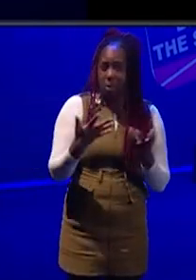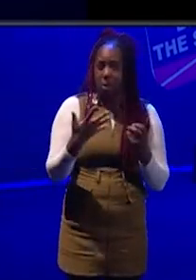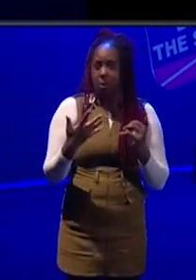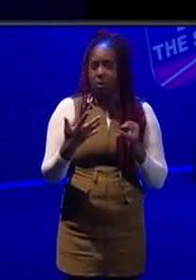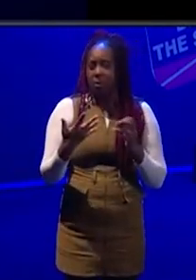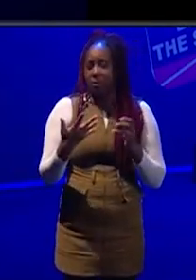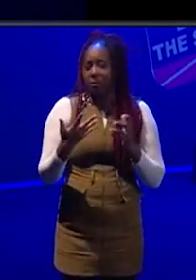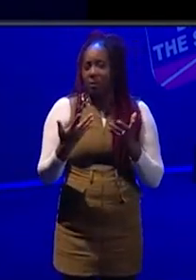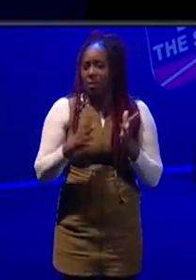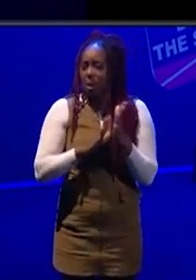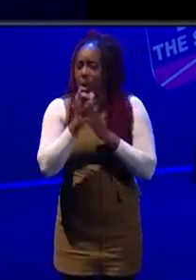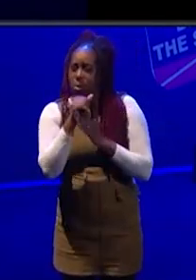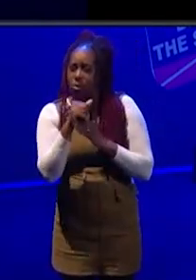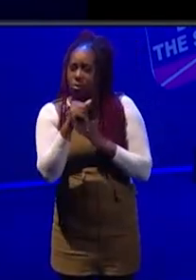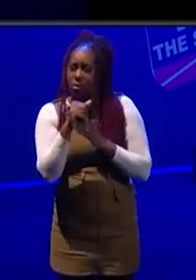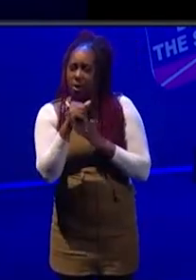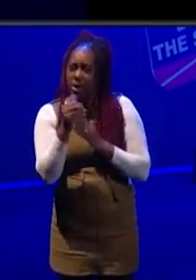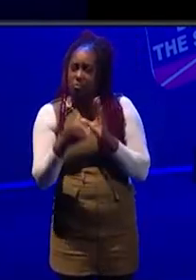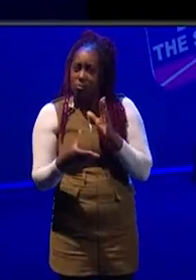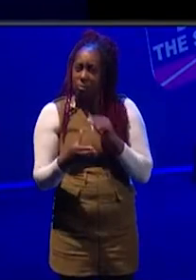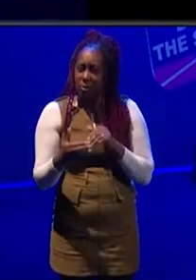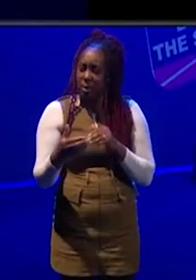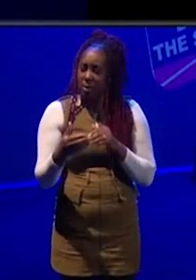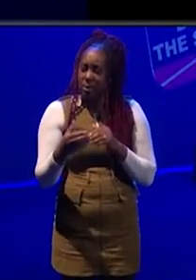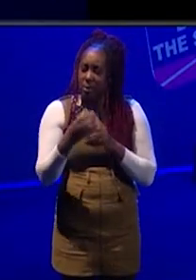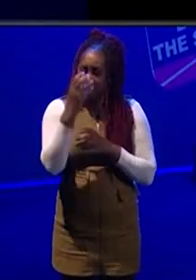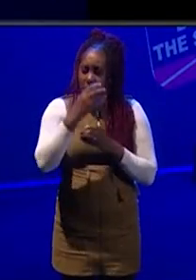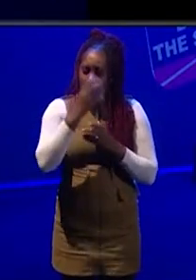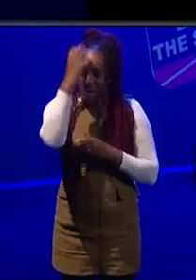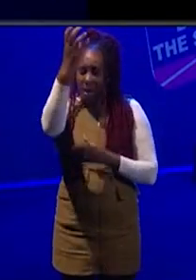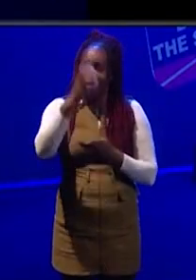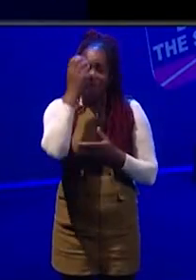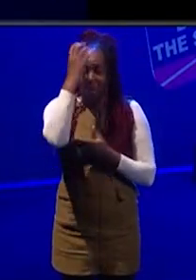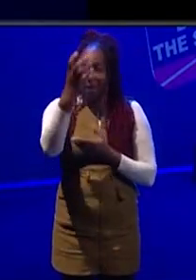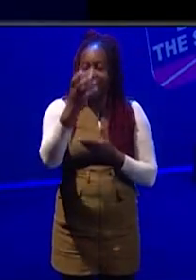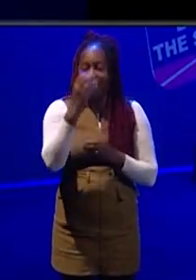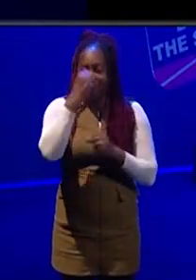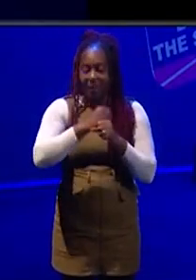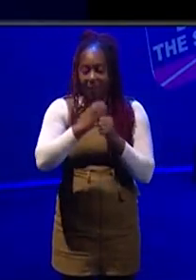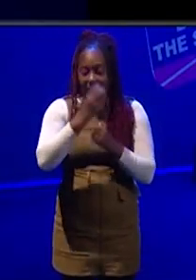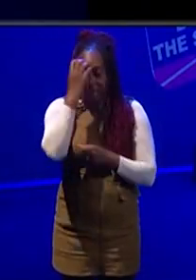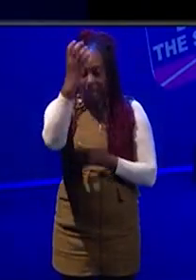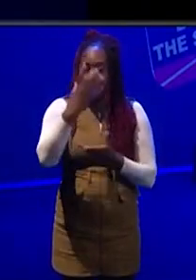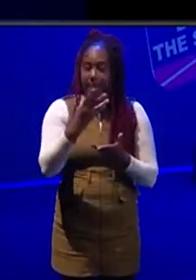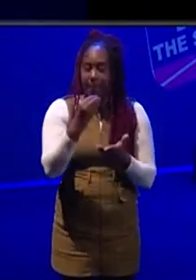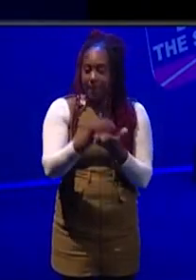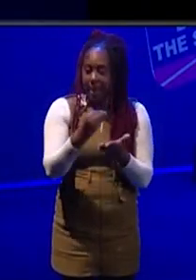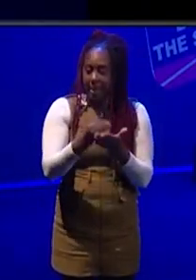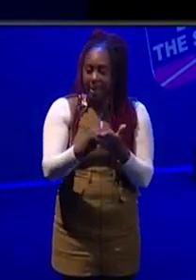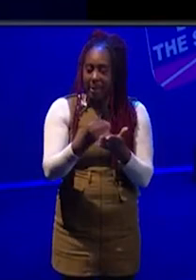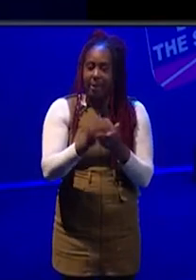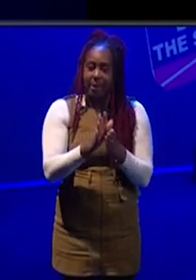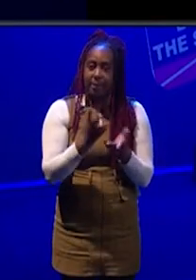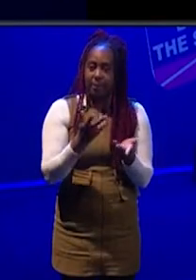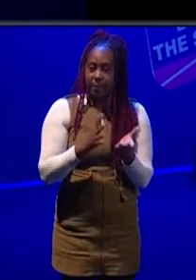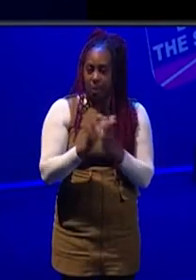fund money, and we should be able to hold them to account on what they're going to do with that money now, mm-hmm. going forward. And we also know that people from the global majority